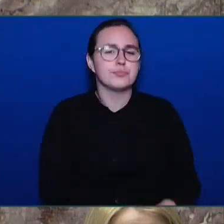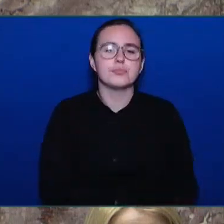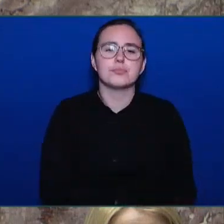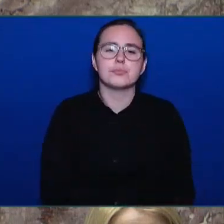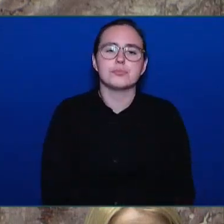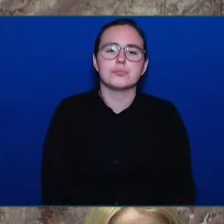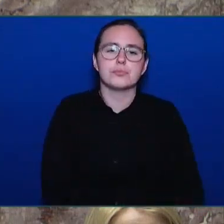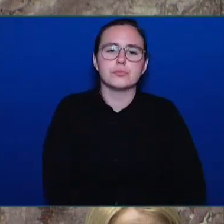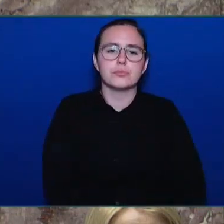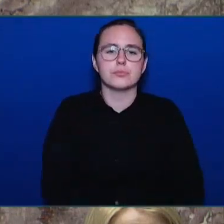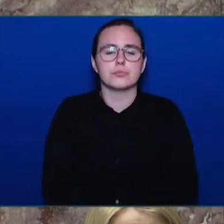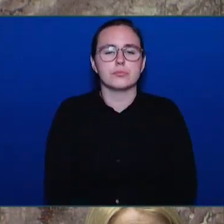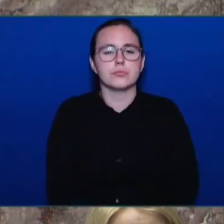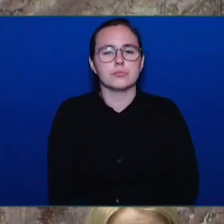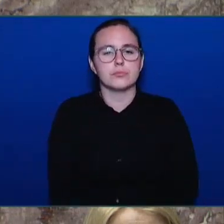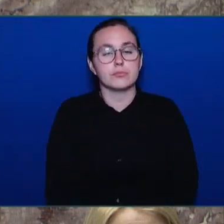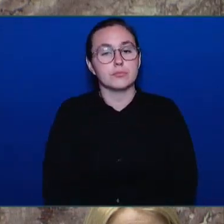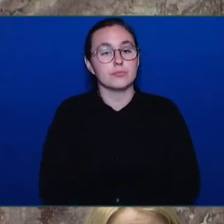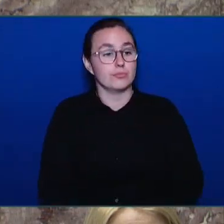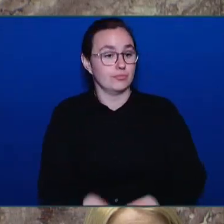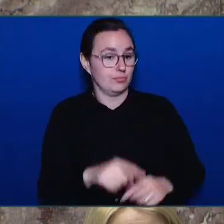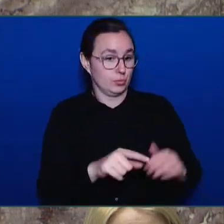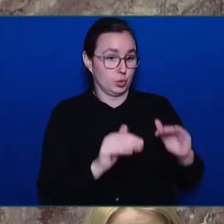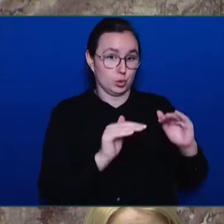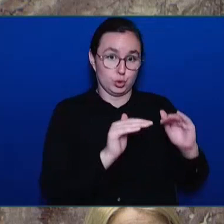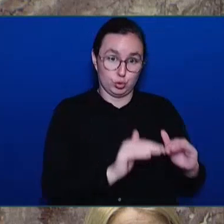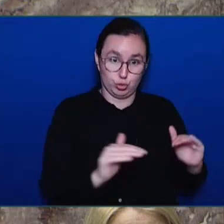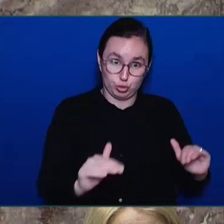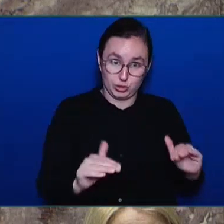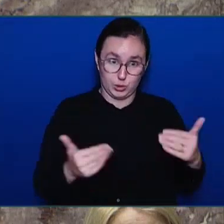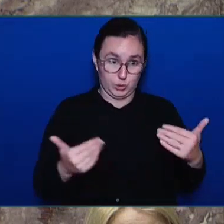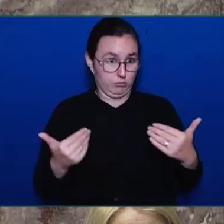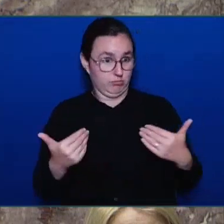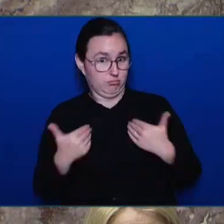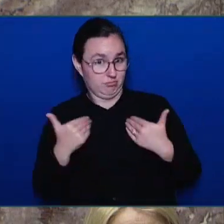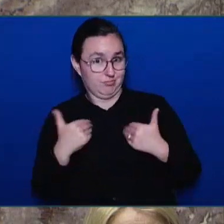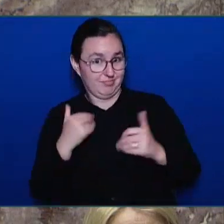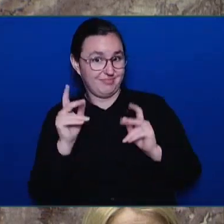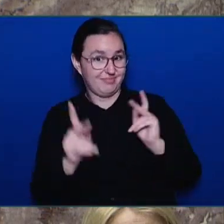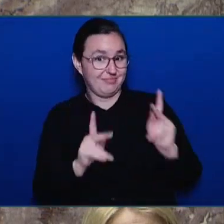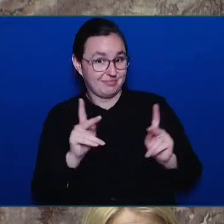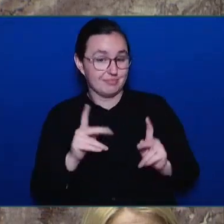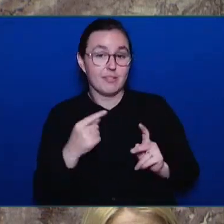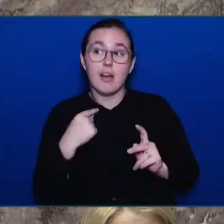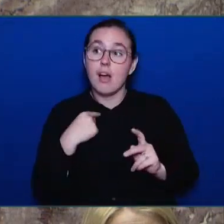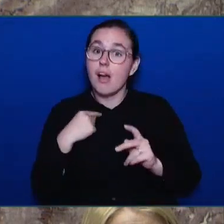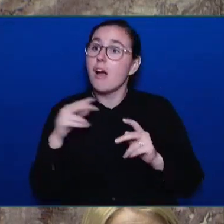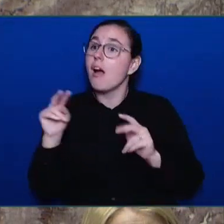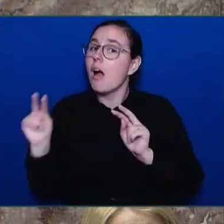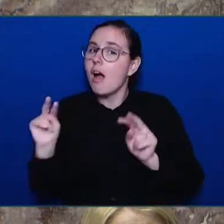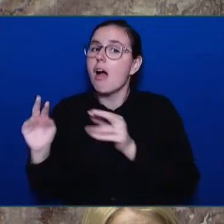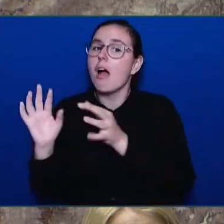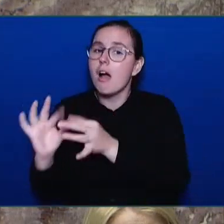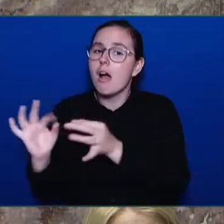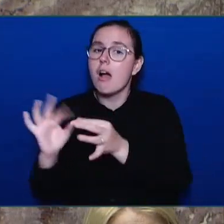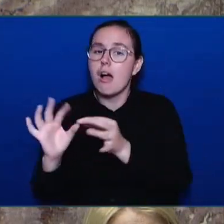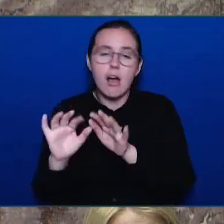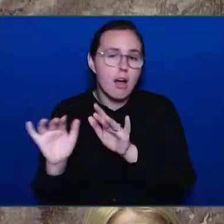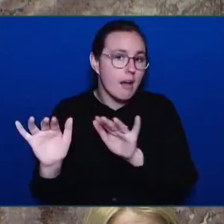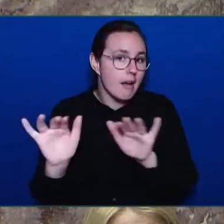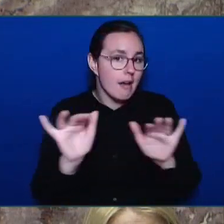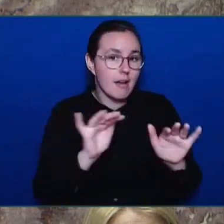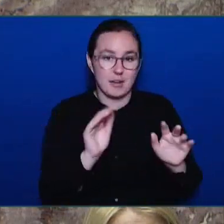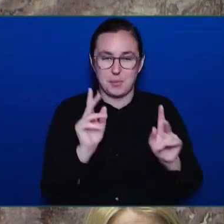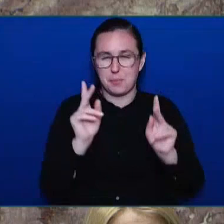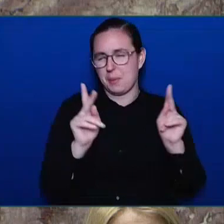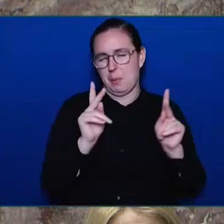from, what I heard certainly through our education system, what I hear from people in my community, what I hear from parents is the need to intervene